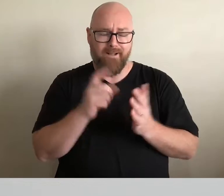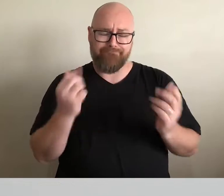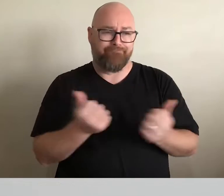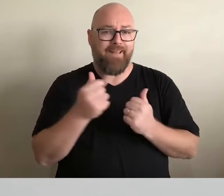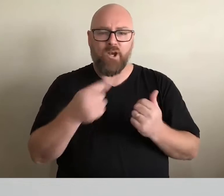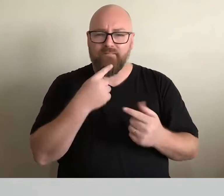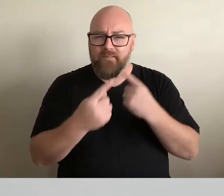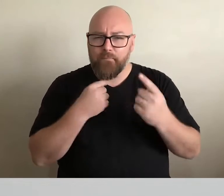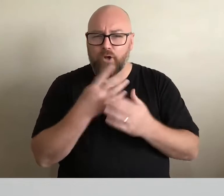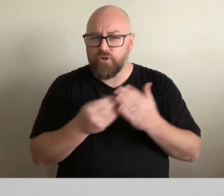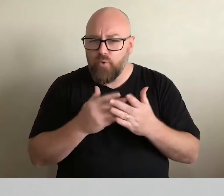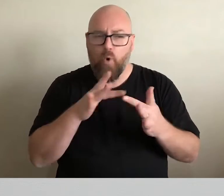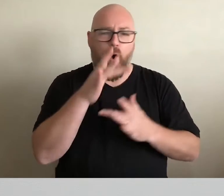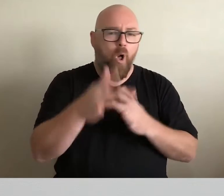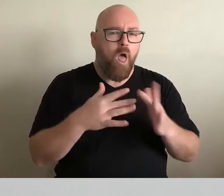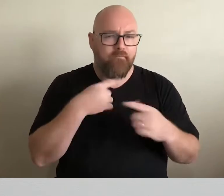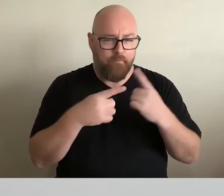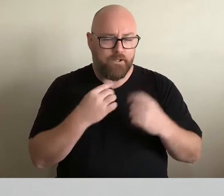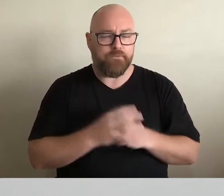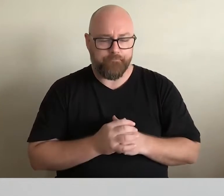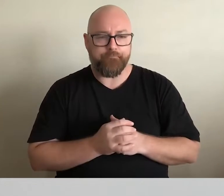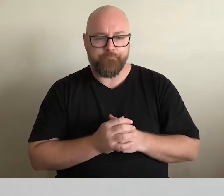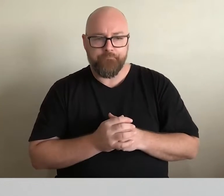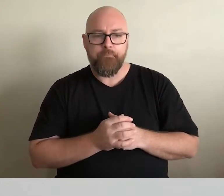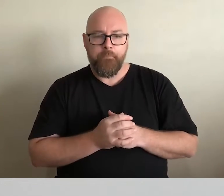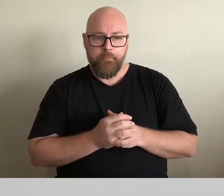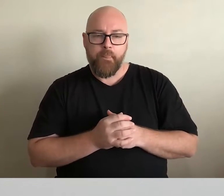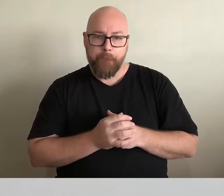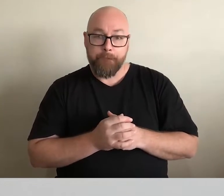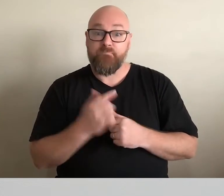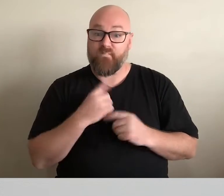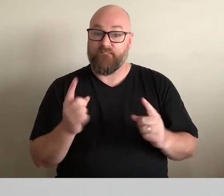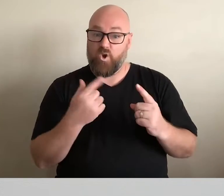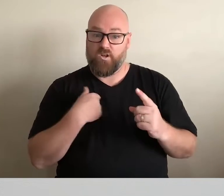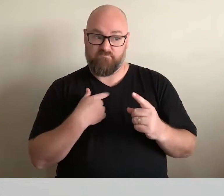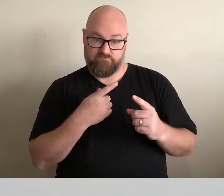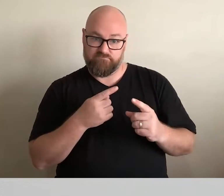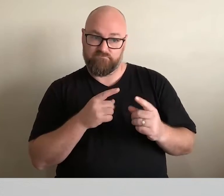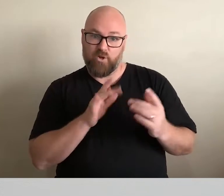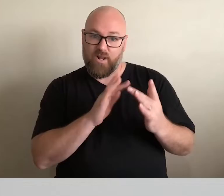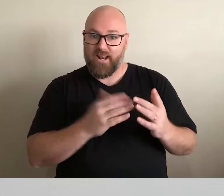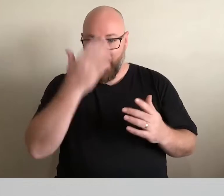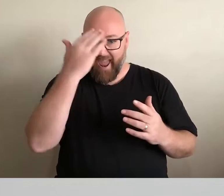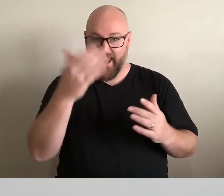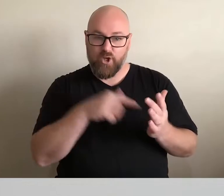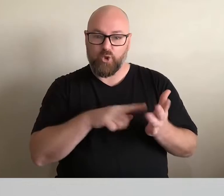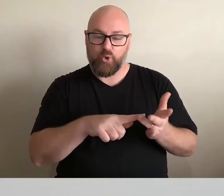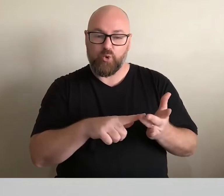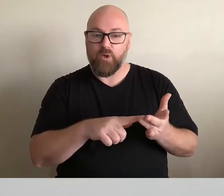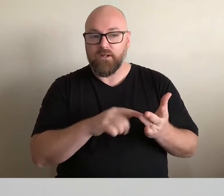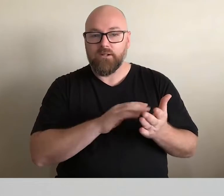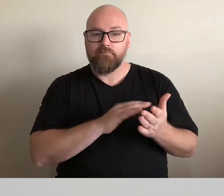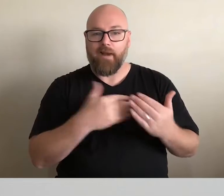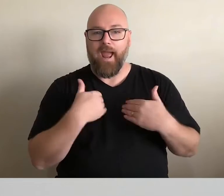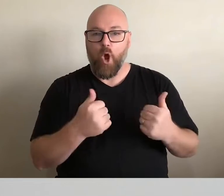of resources and online information available. For starts, I'd encourage you to visit the Head to Health website. You